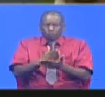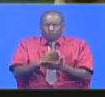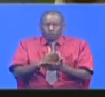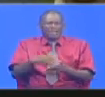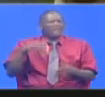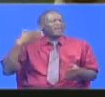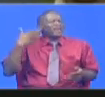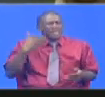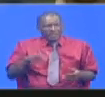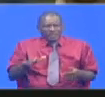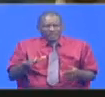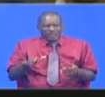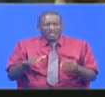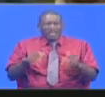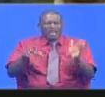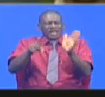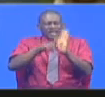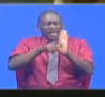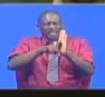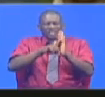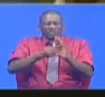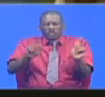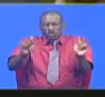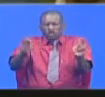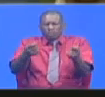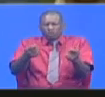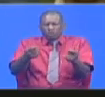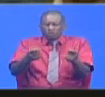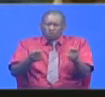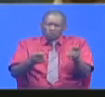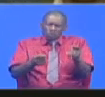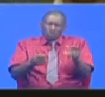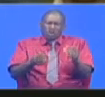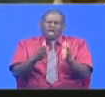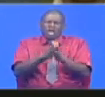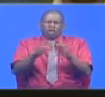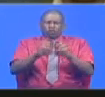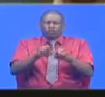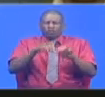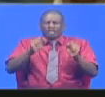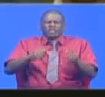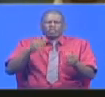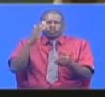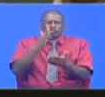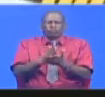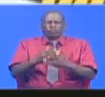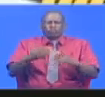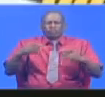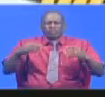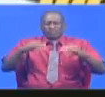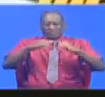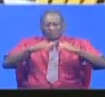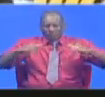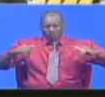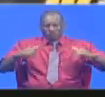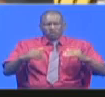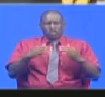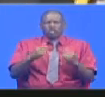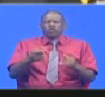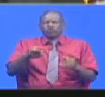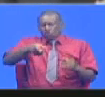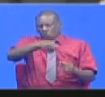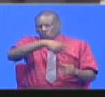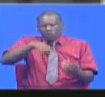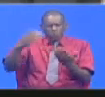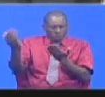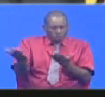hate, negative ethnicity and eliminate division. We are called upon